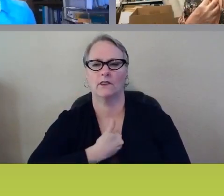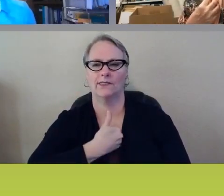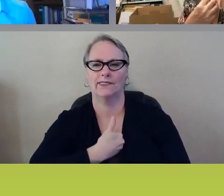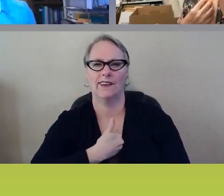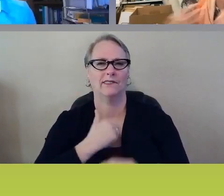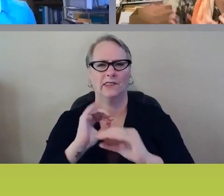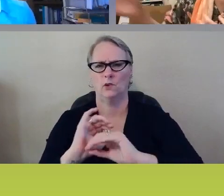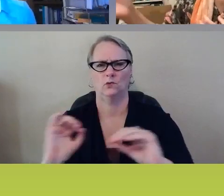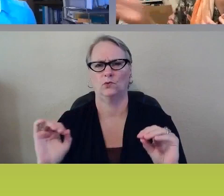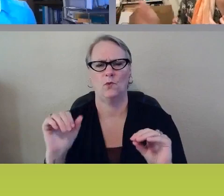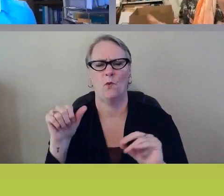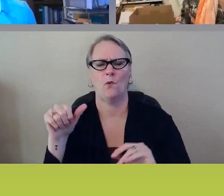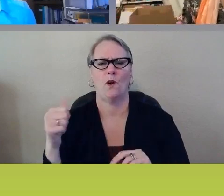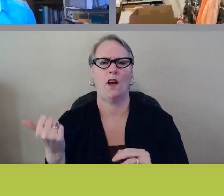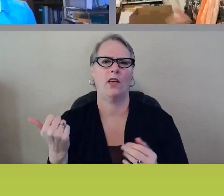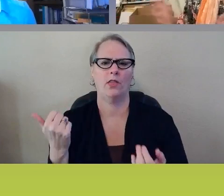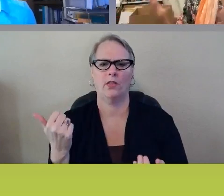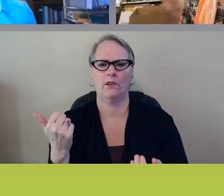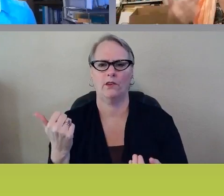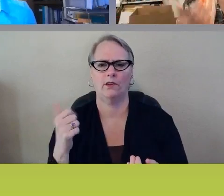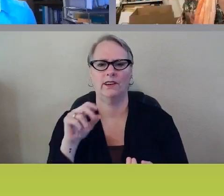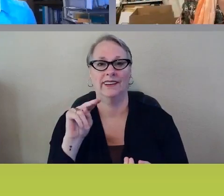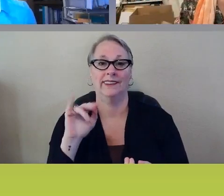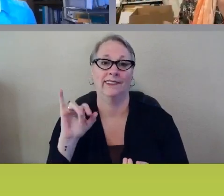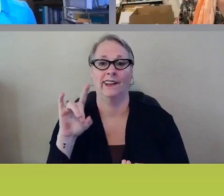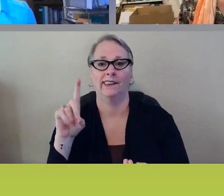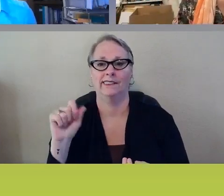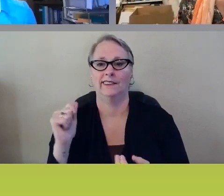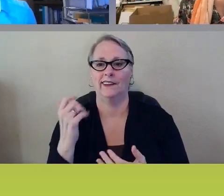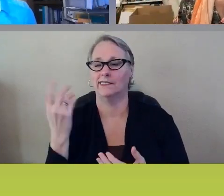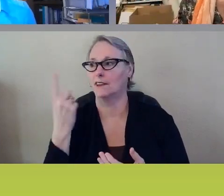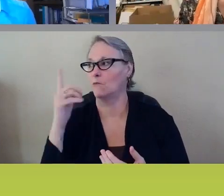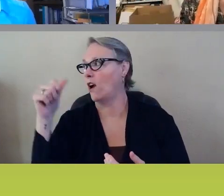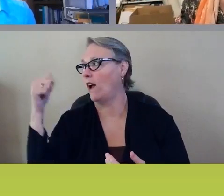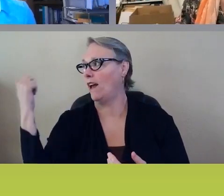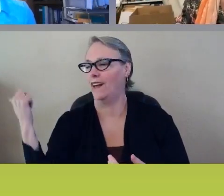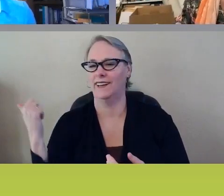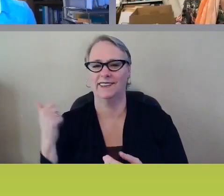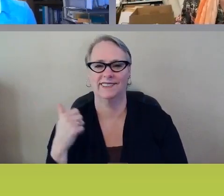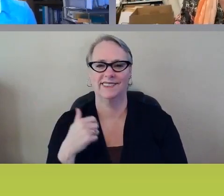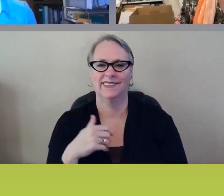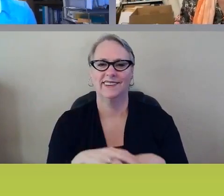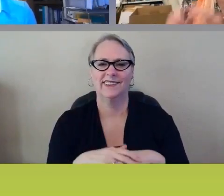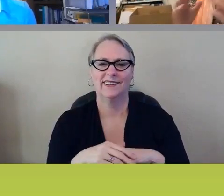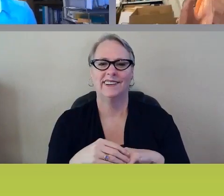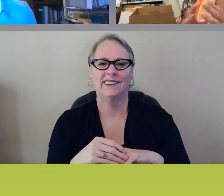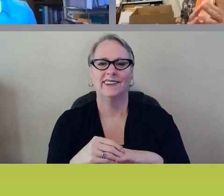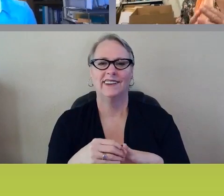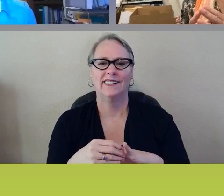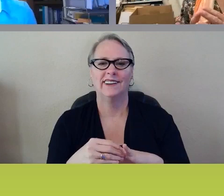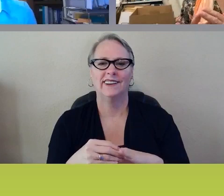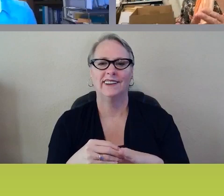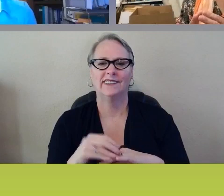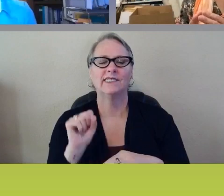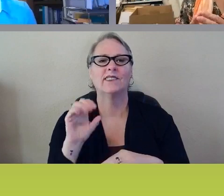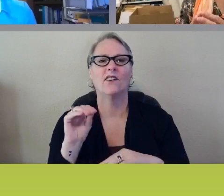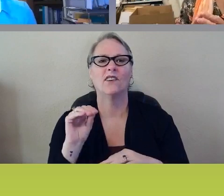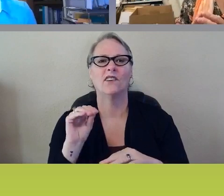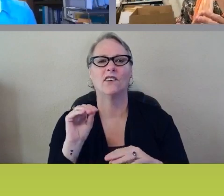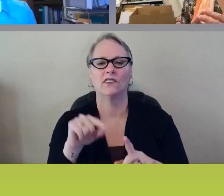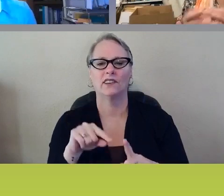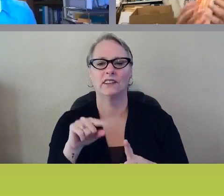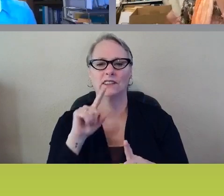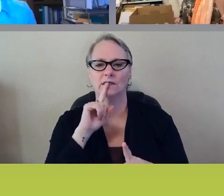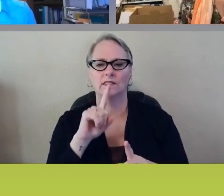other Nilda somewhere else that is 100 and I'm at 75%. So this is very important when